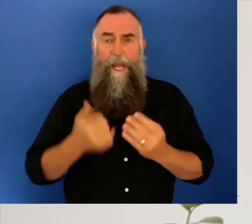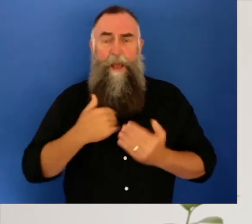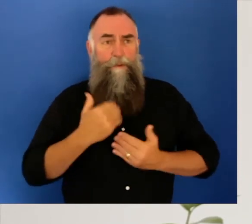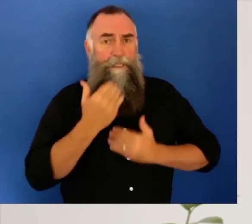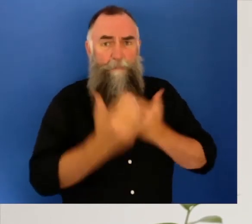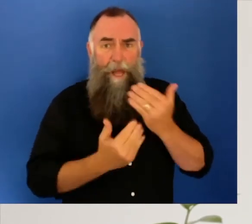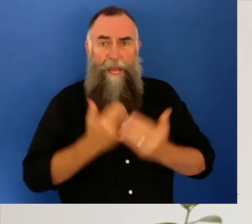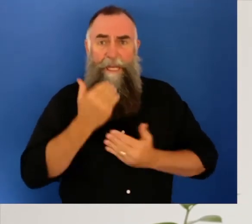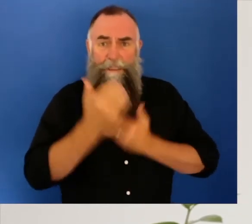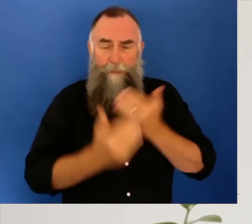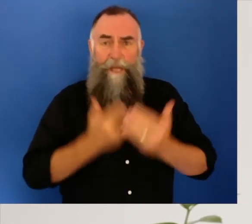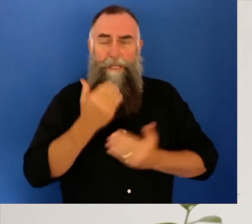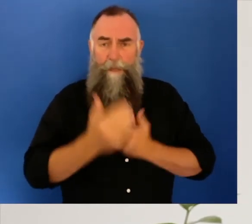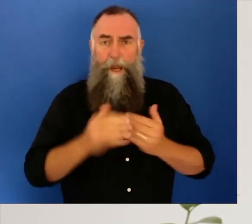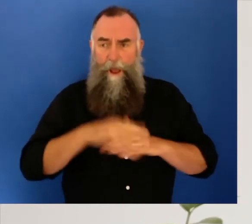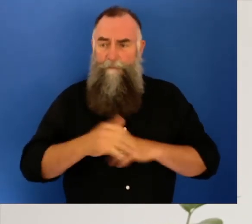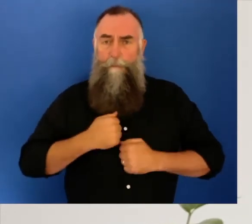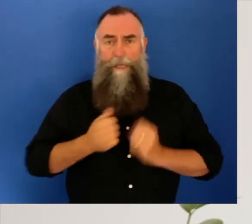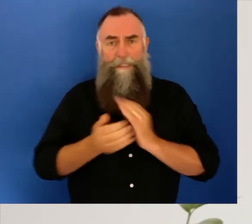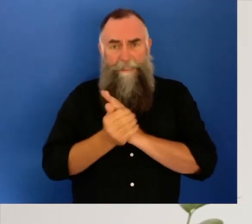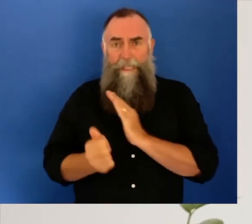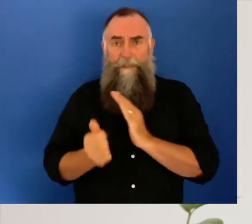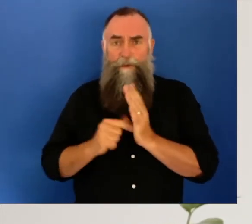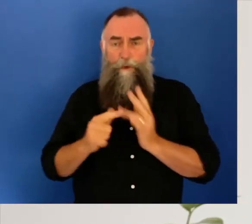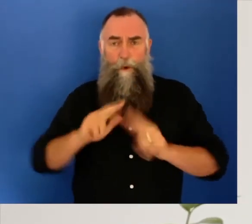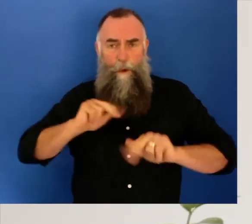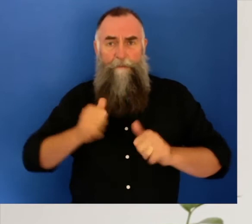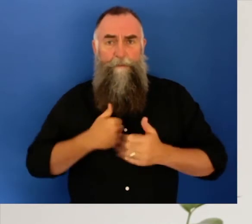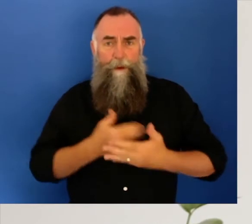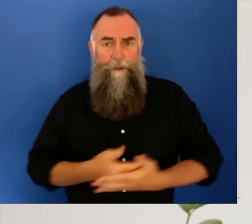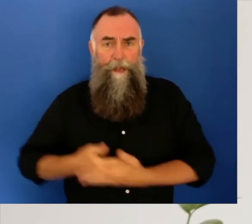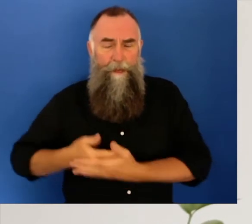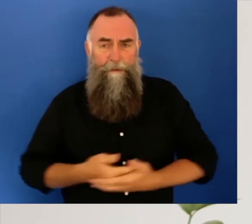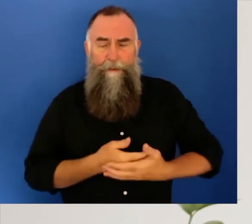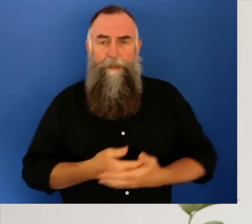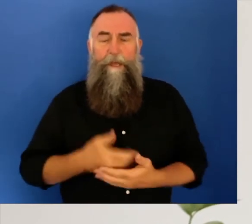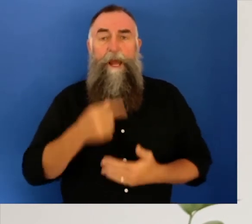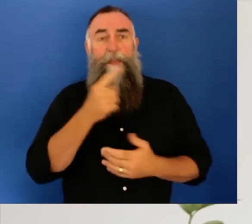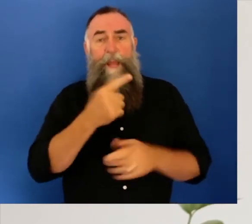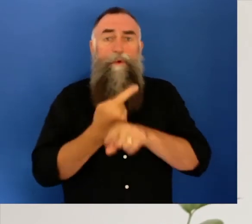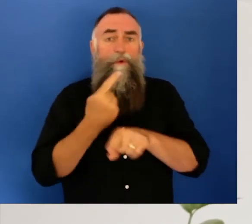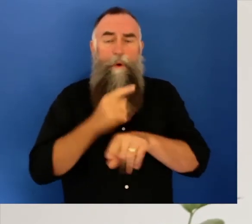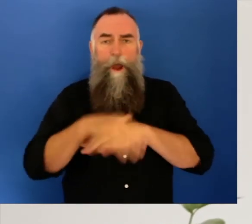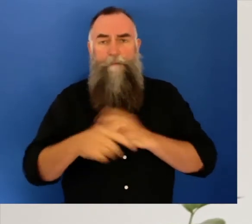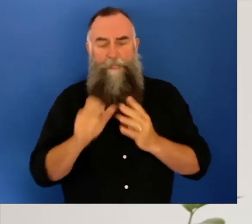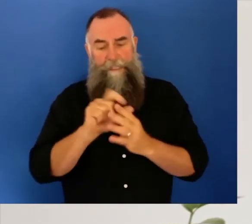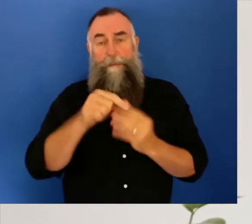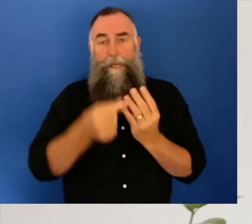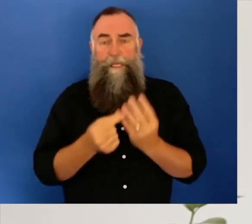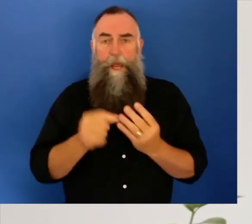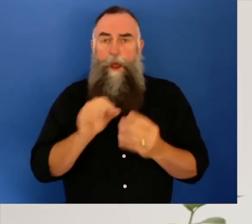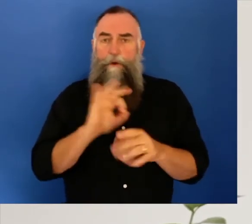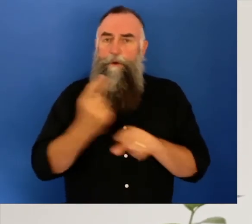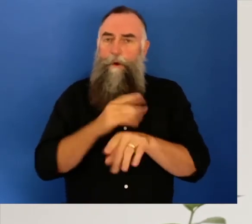disability, explain myself, and justify my ability to parent. The whole focus seemed to